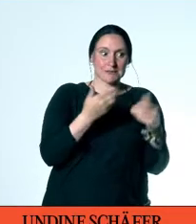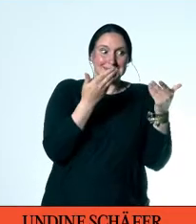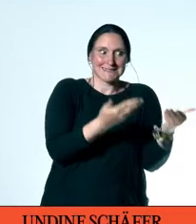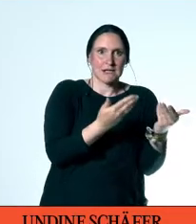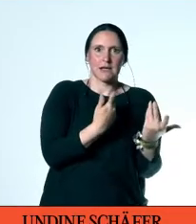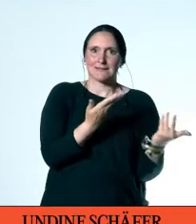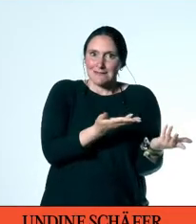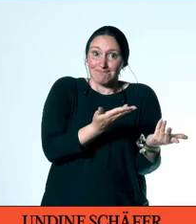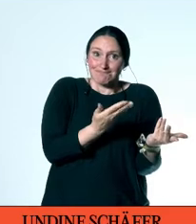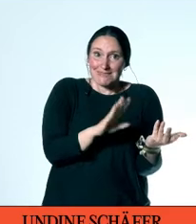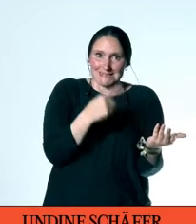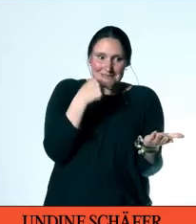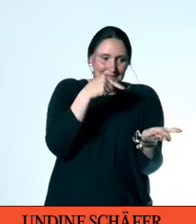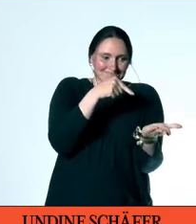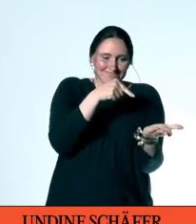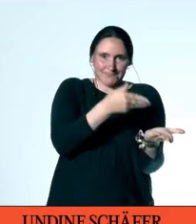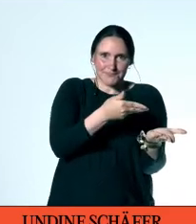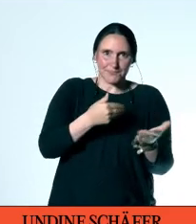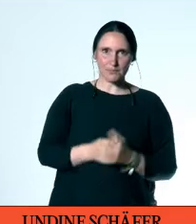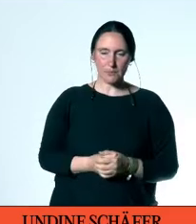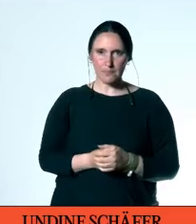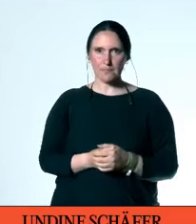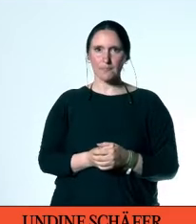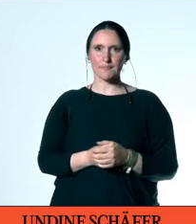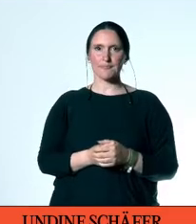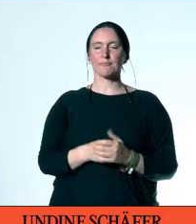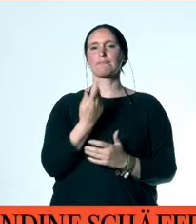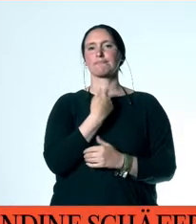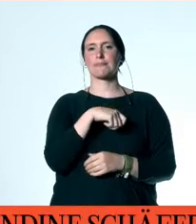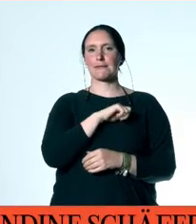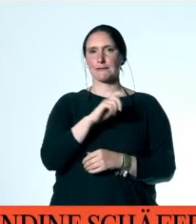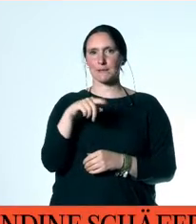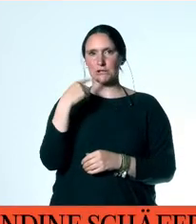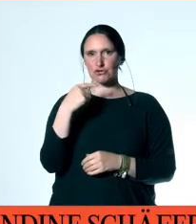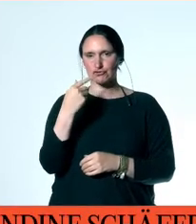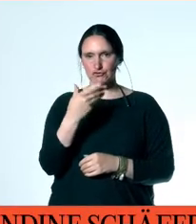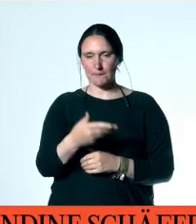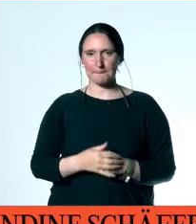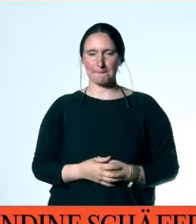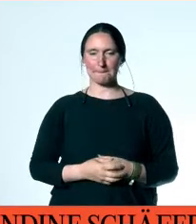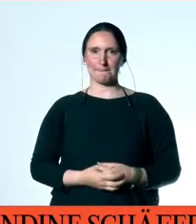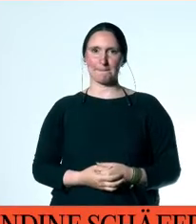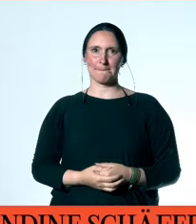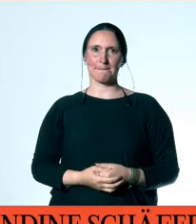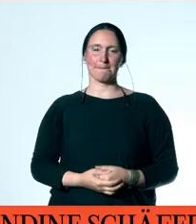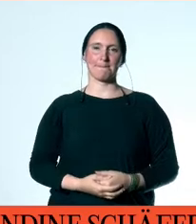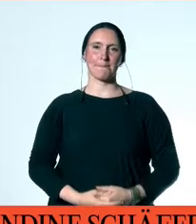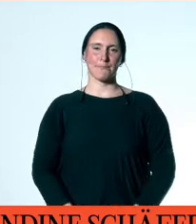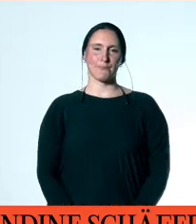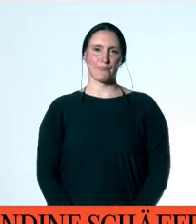Bueno, para cerrar, decir que en estos años que tenemos de integrar esta colectividad, seit einigen Jahren sind wir